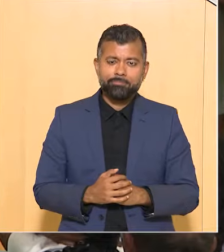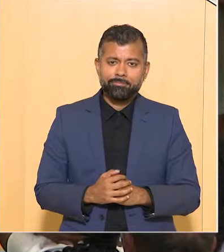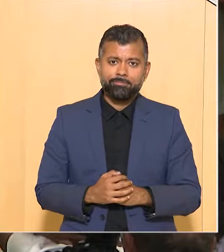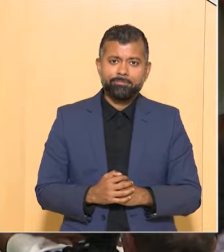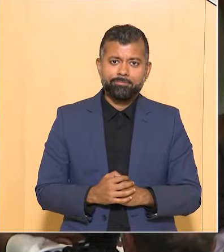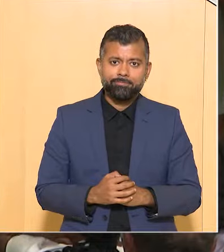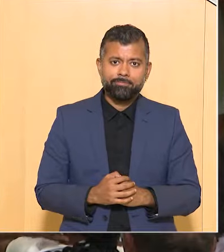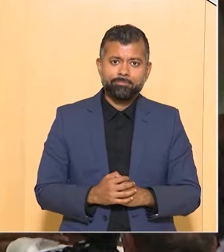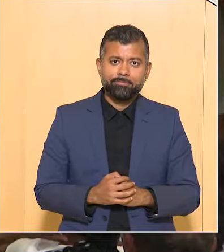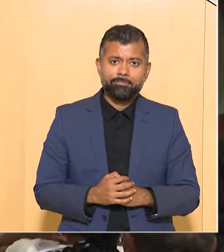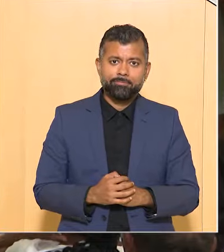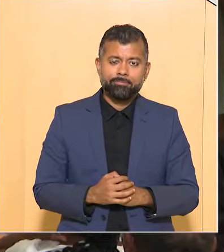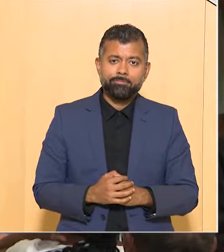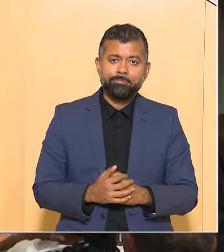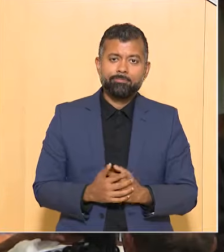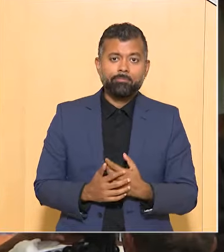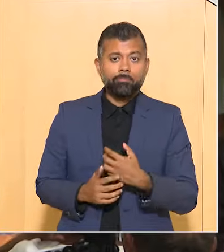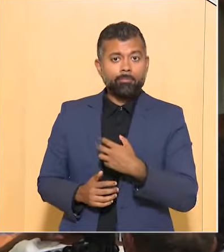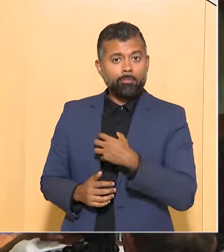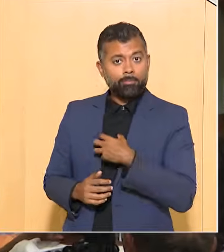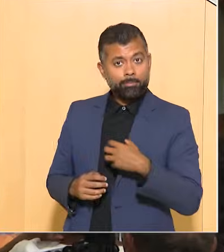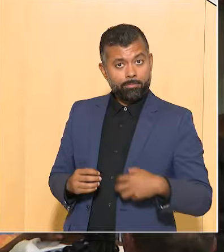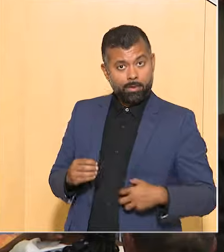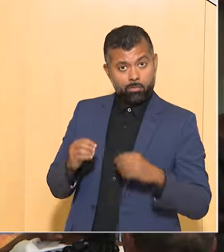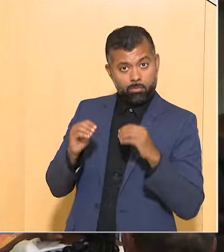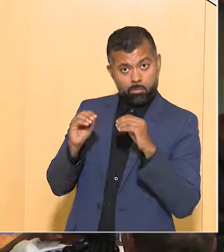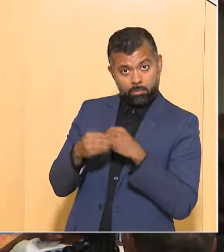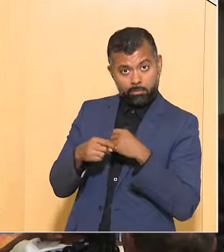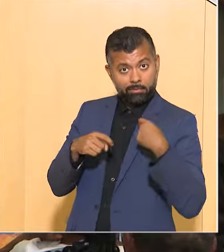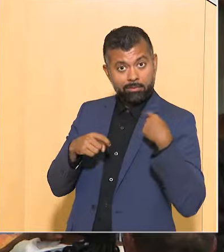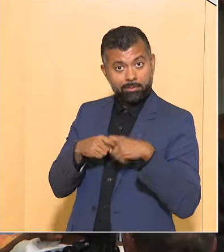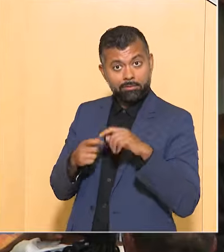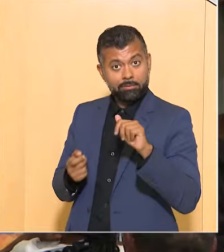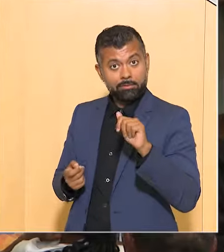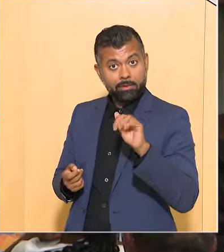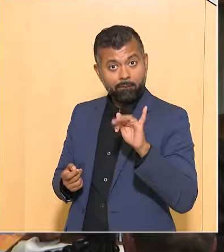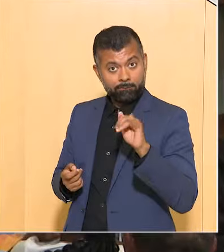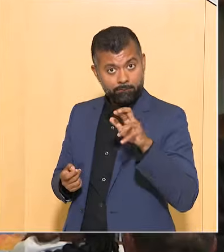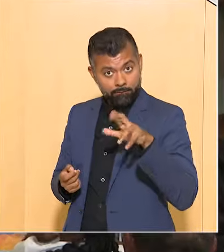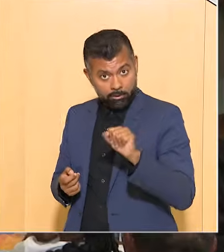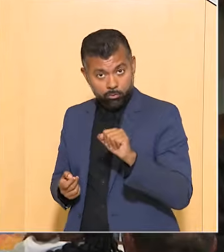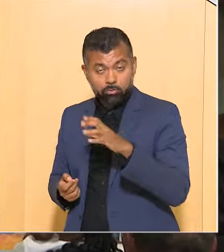Latino Affairs Summer Program, has invested more than $2.5 million,